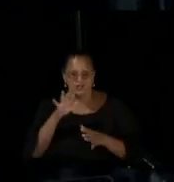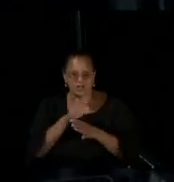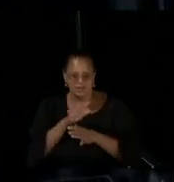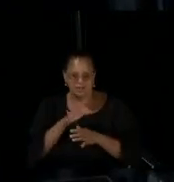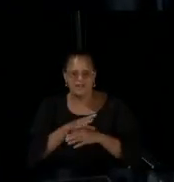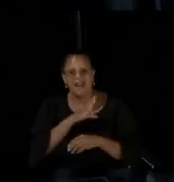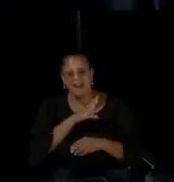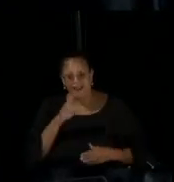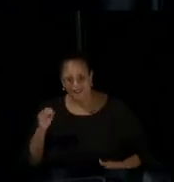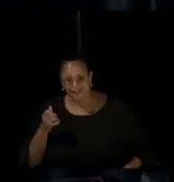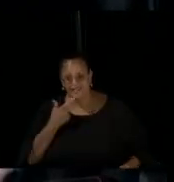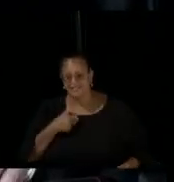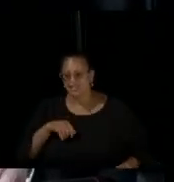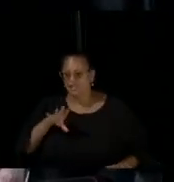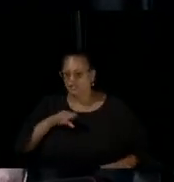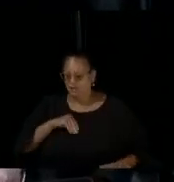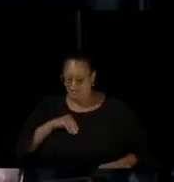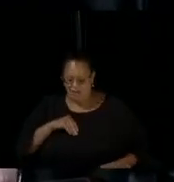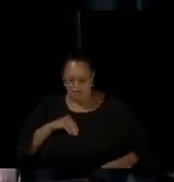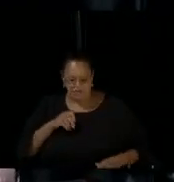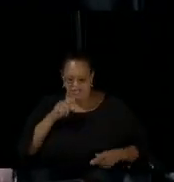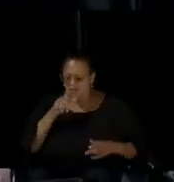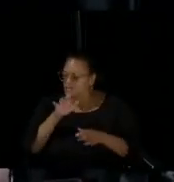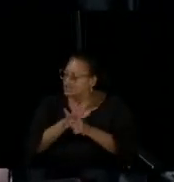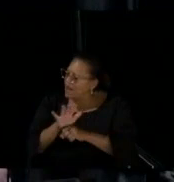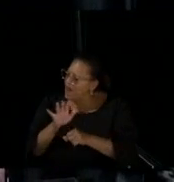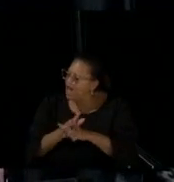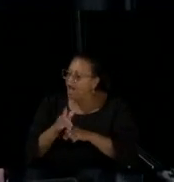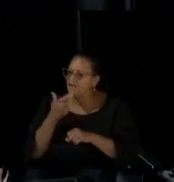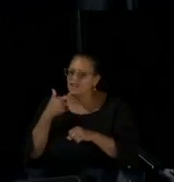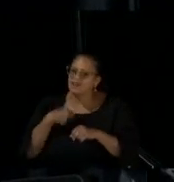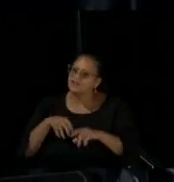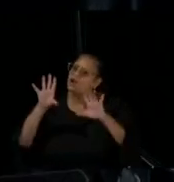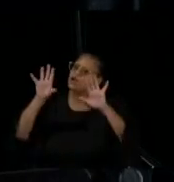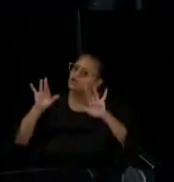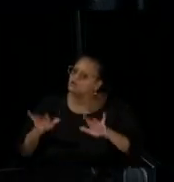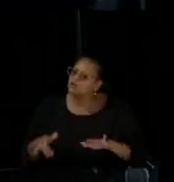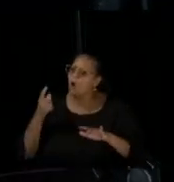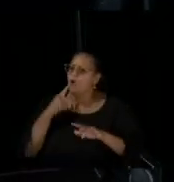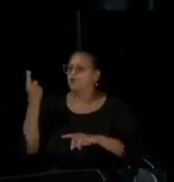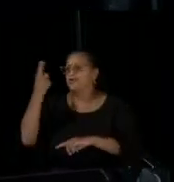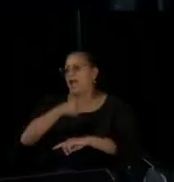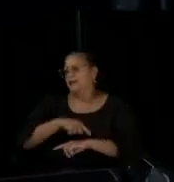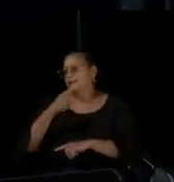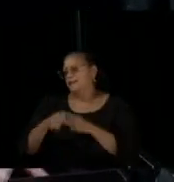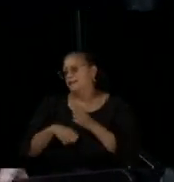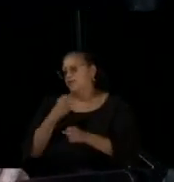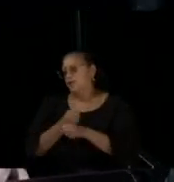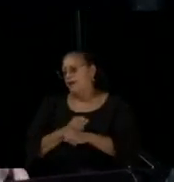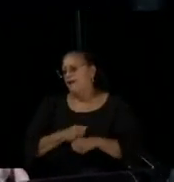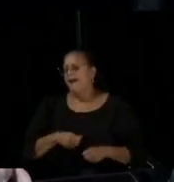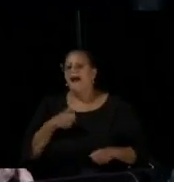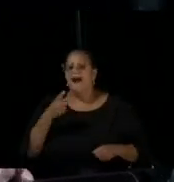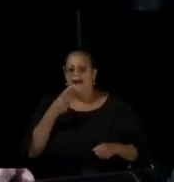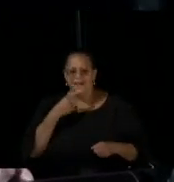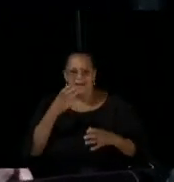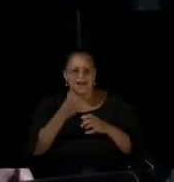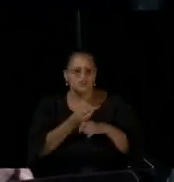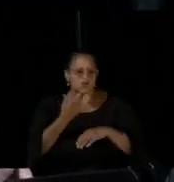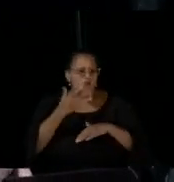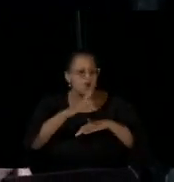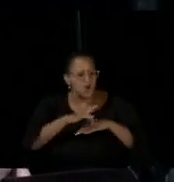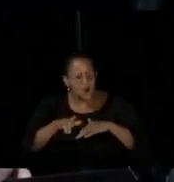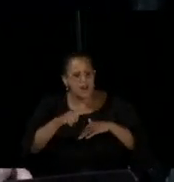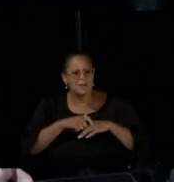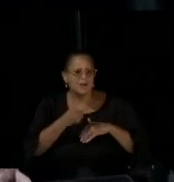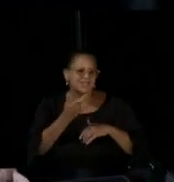it for the lack of snow days that you did not receive this year. I received your early morning emails telling me